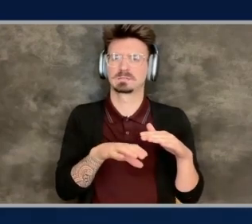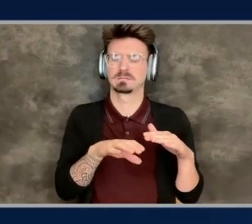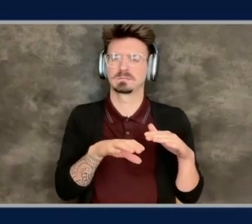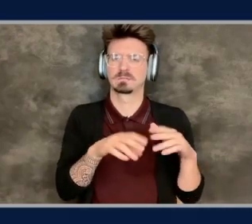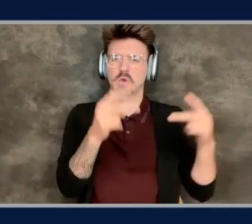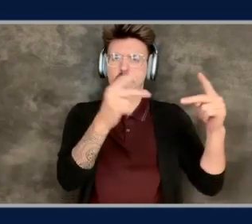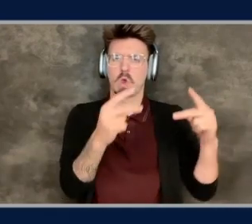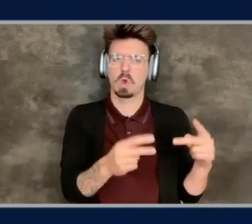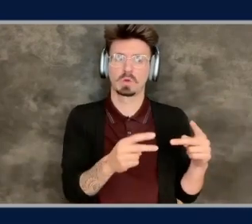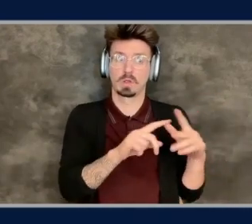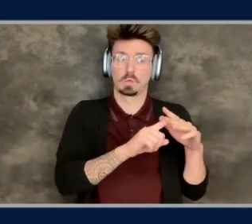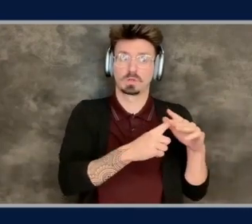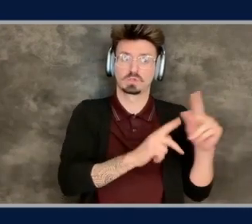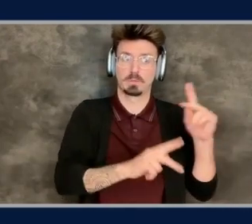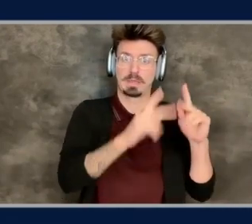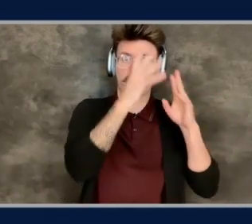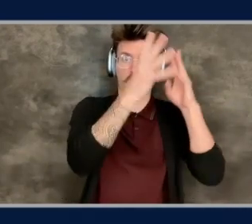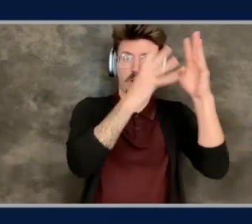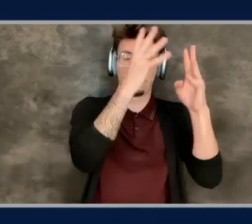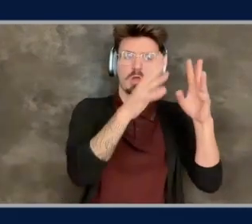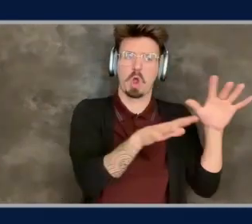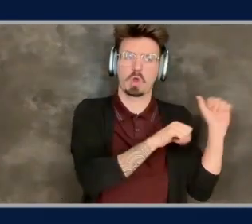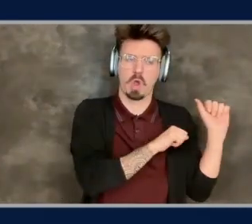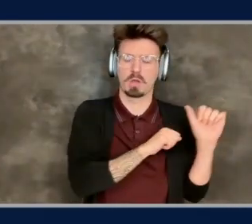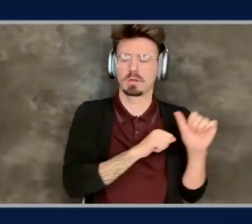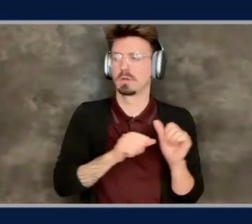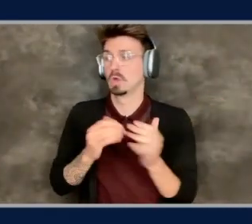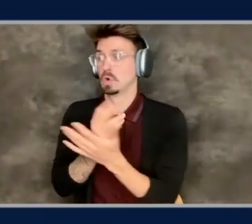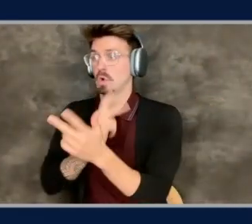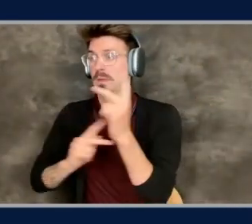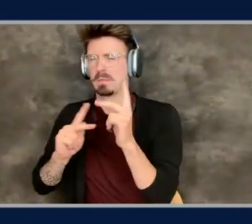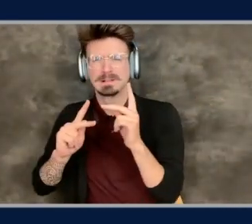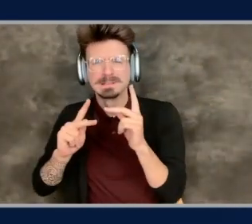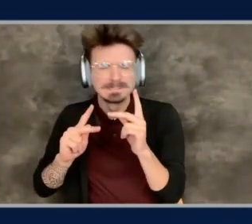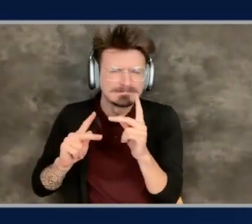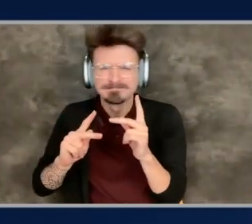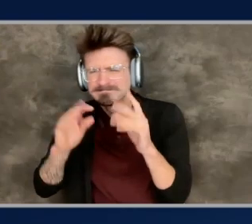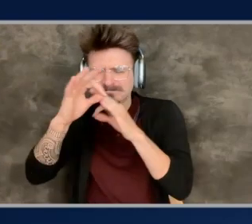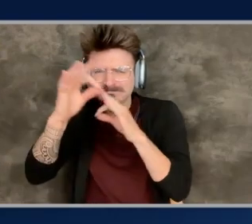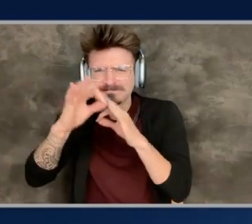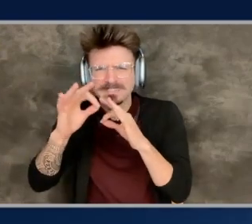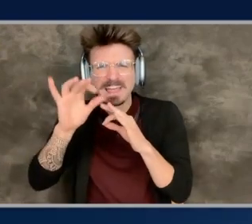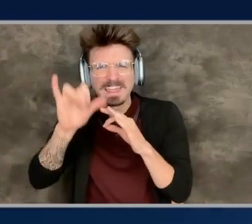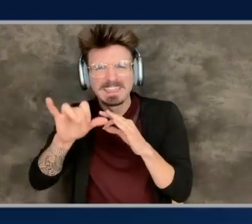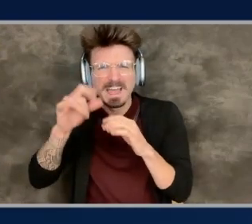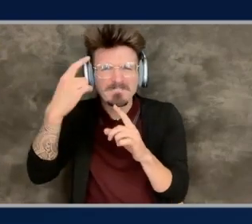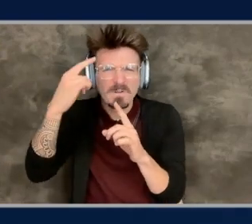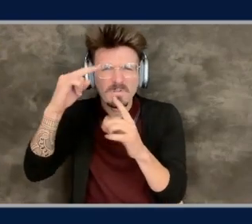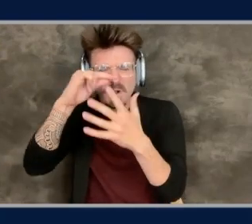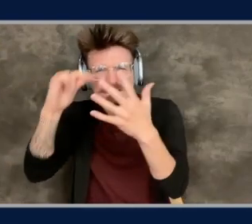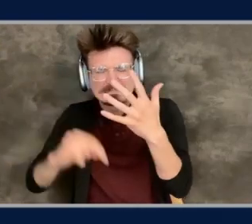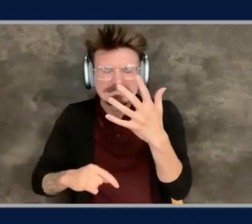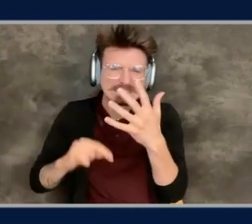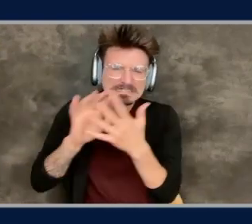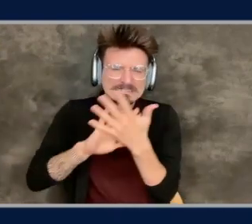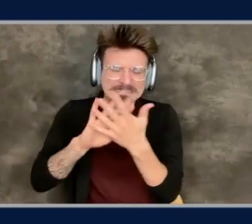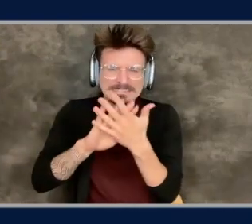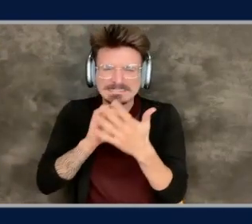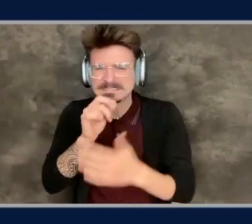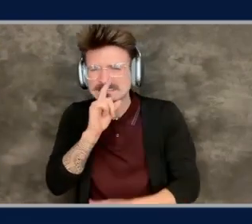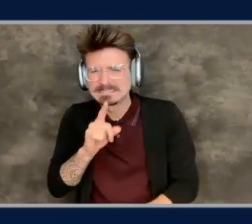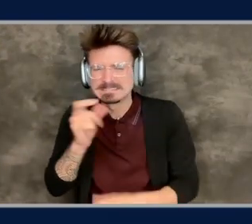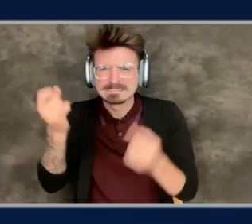of the code branch does or this class. Yeah. Like, what is that for? I don't know. Or maybe we get